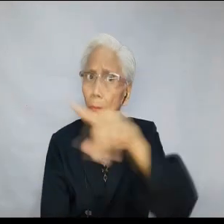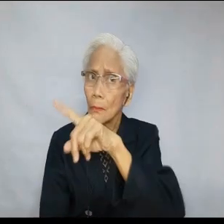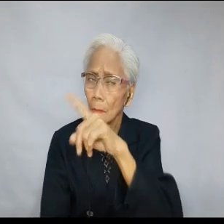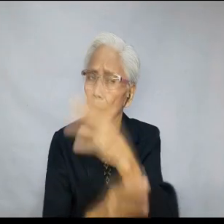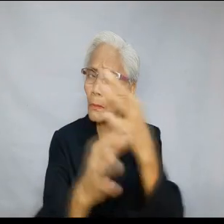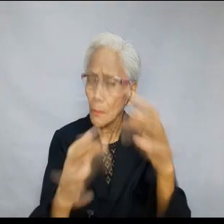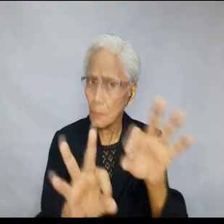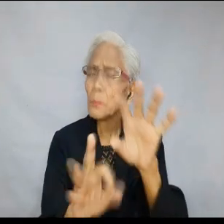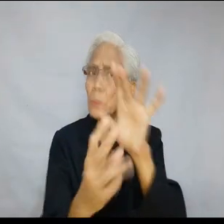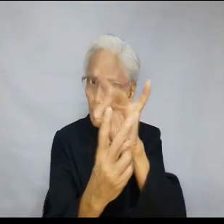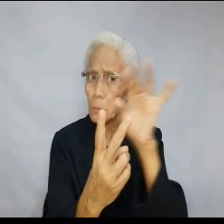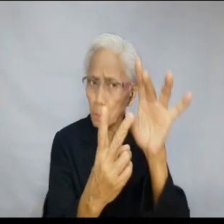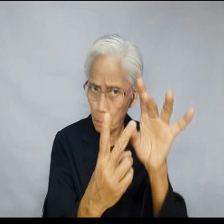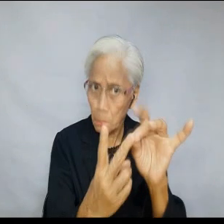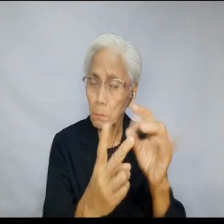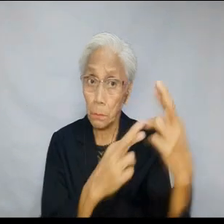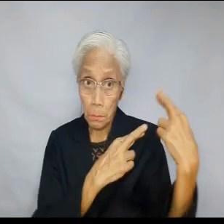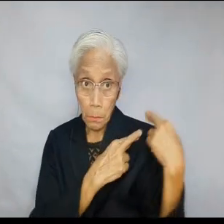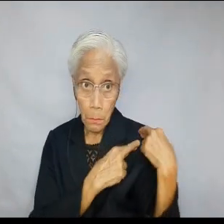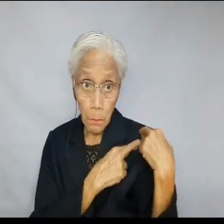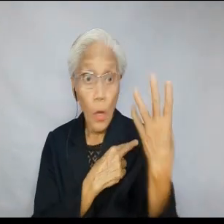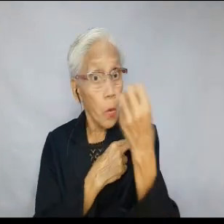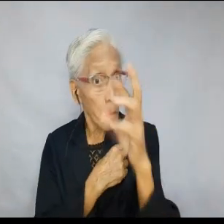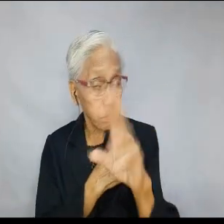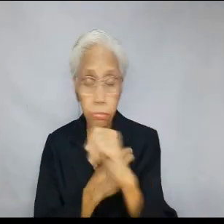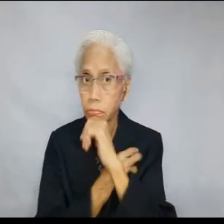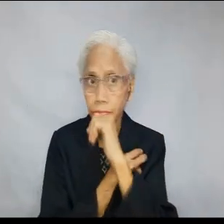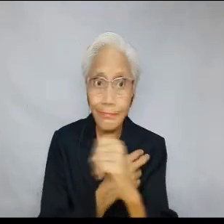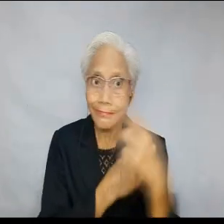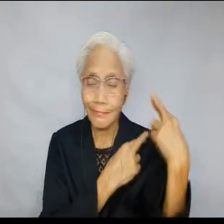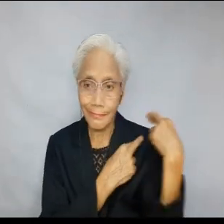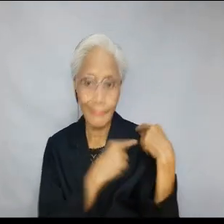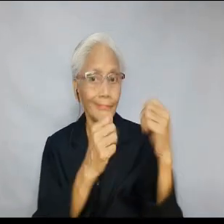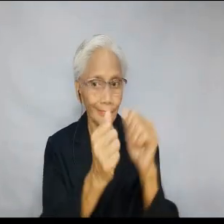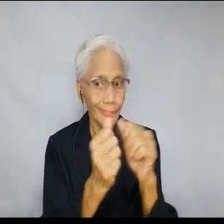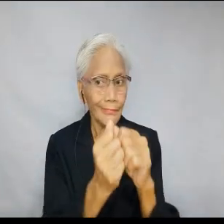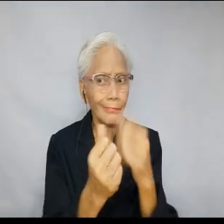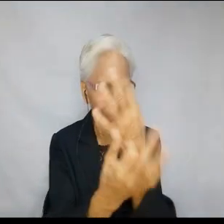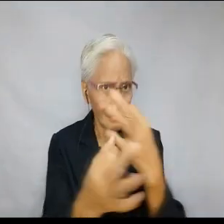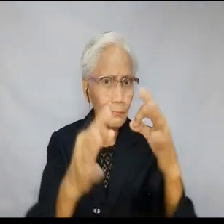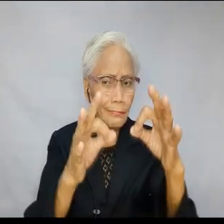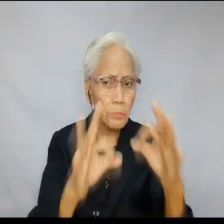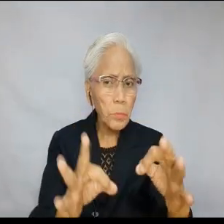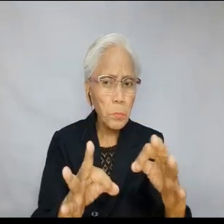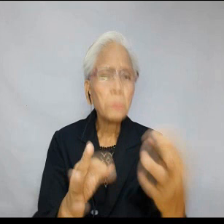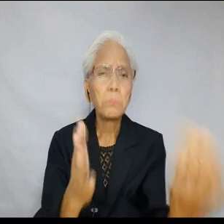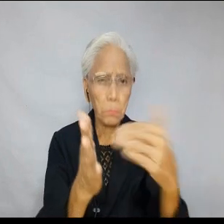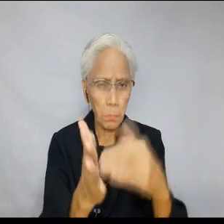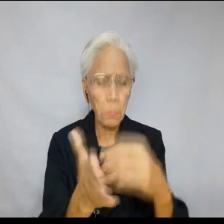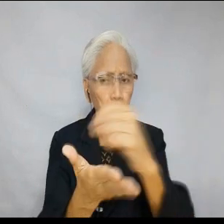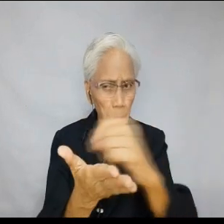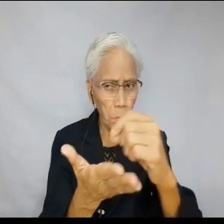be responsible or irresponsible. With our freedom, we rewrite our